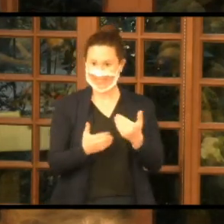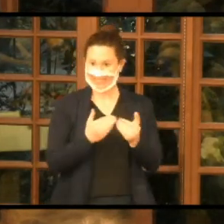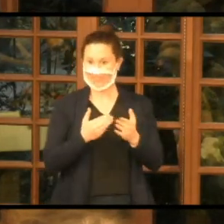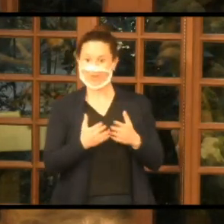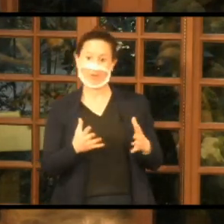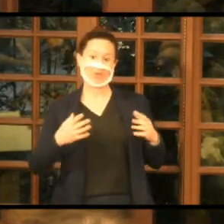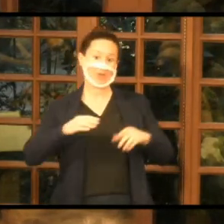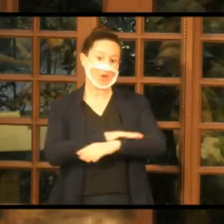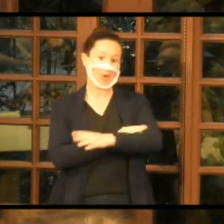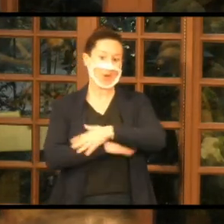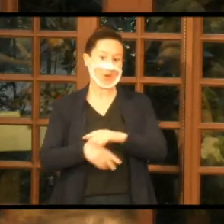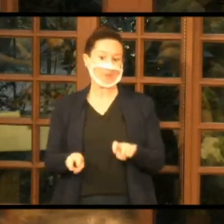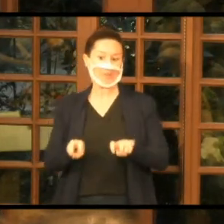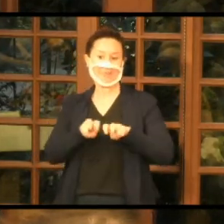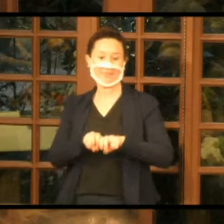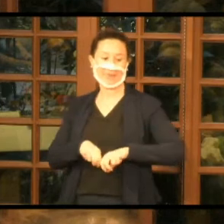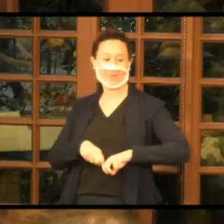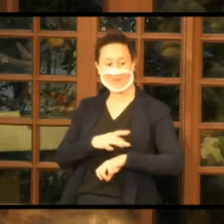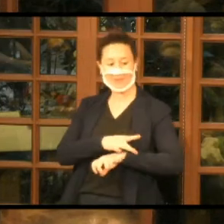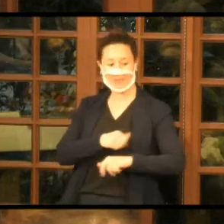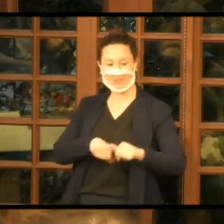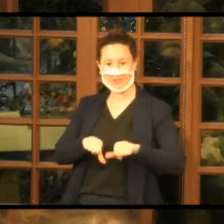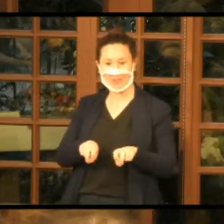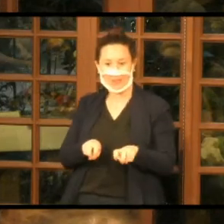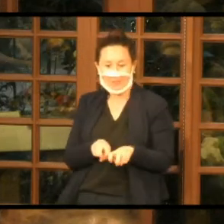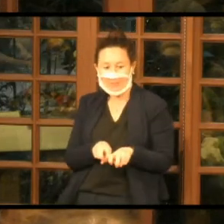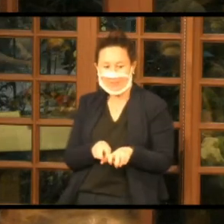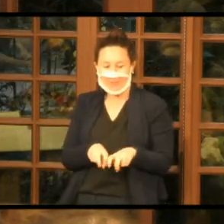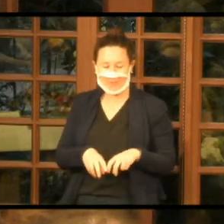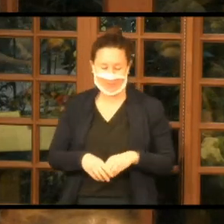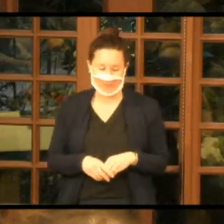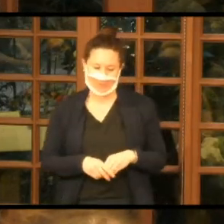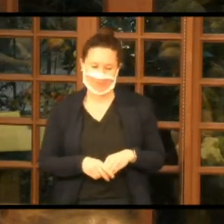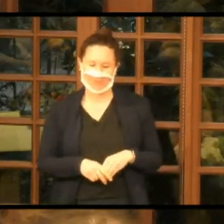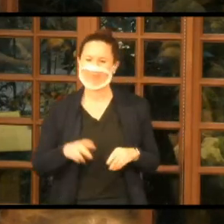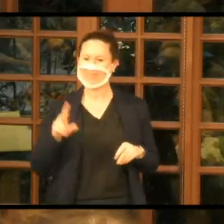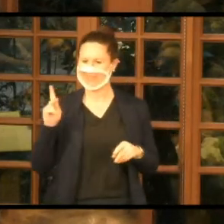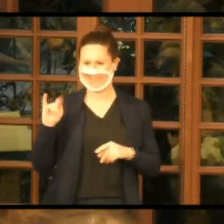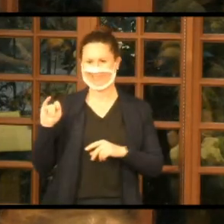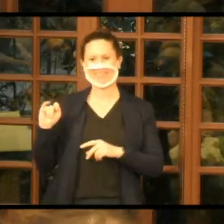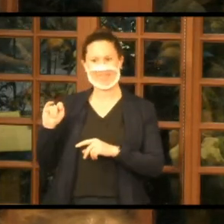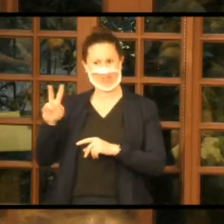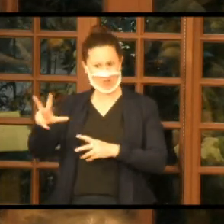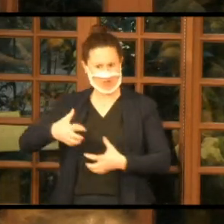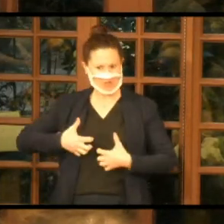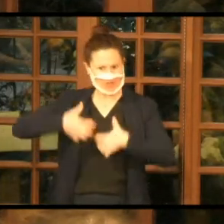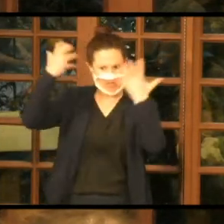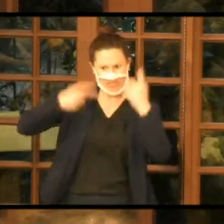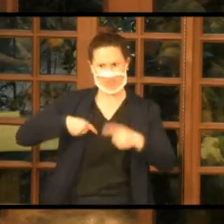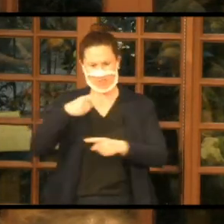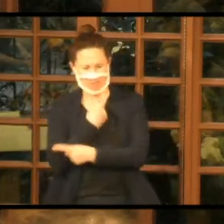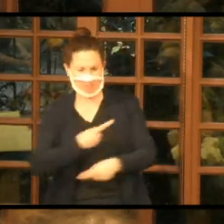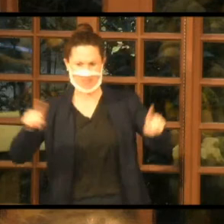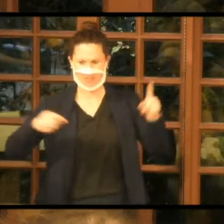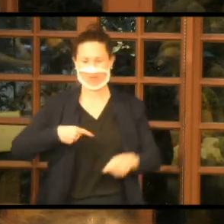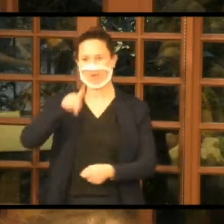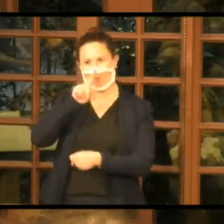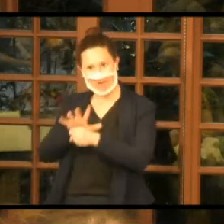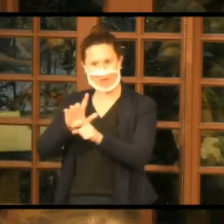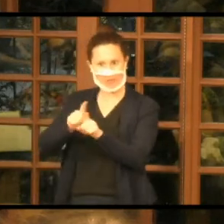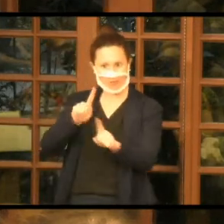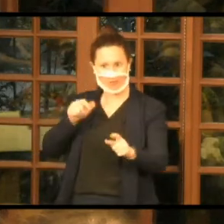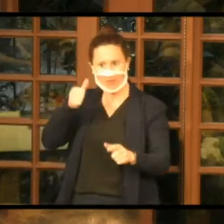rested against each other as they sat side by side in boxy wooden chairs. Kit's rage, her pronouncement, the vow to stay away from girls,